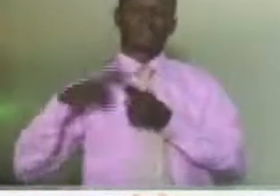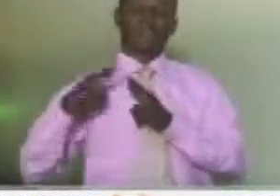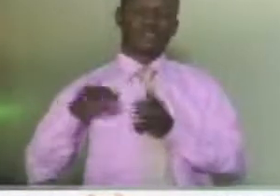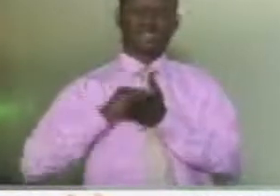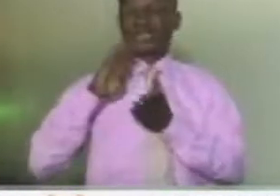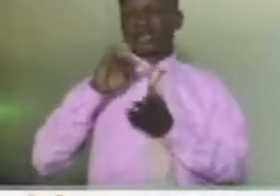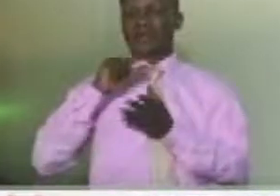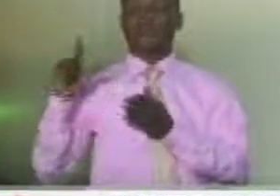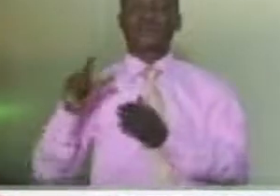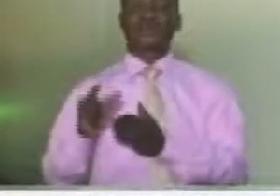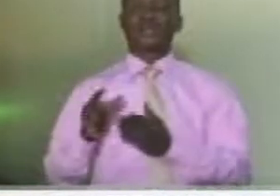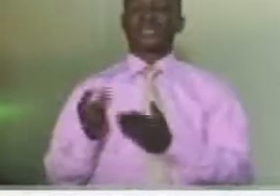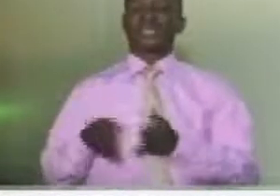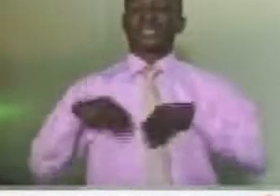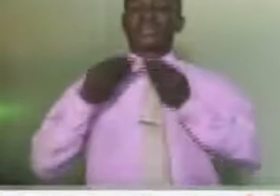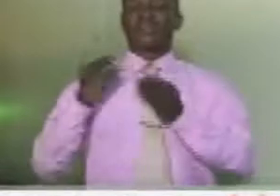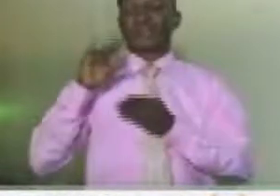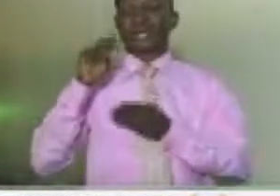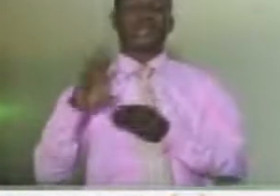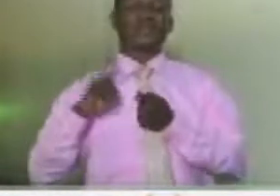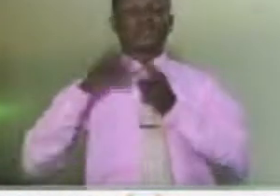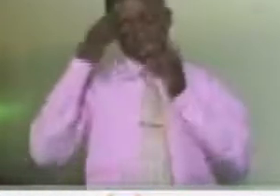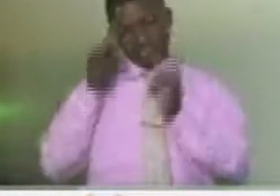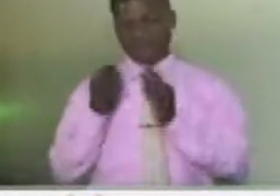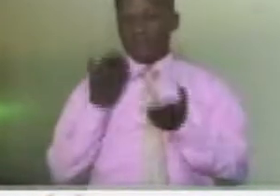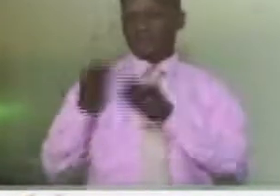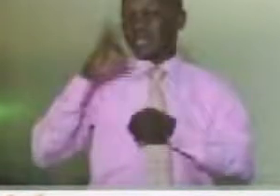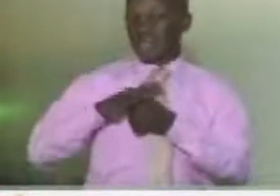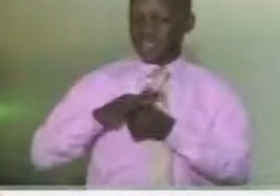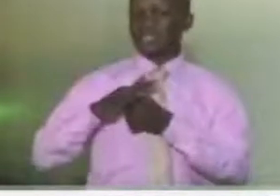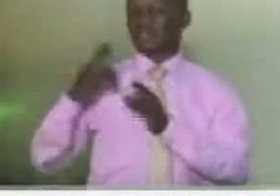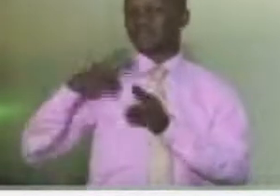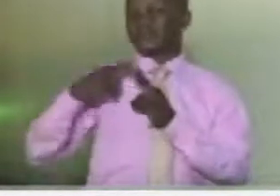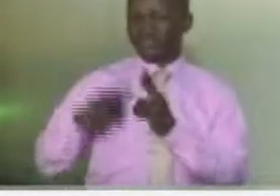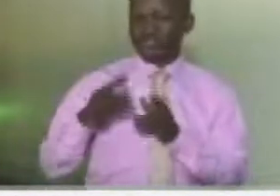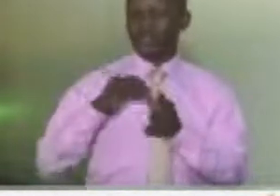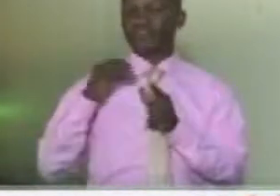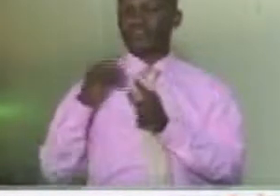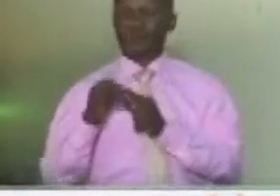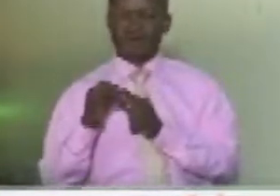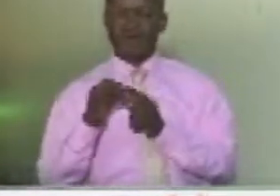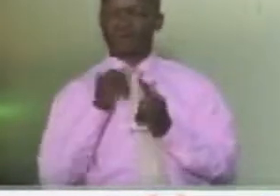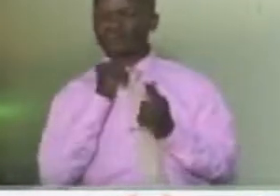with the powers to determine whether election results are transmitted electronically or manually.